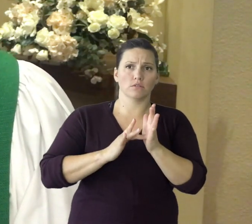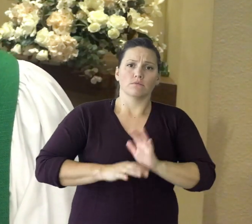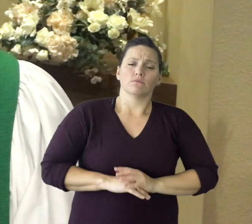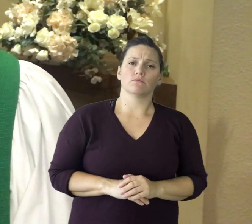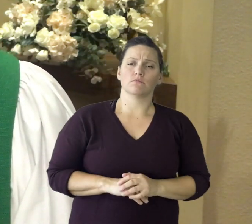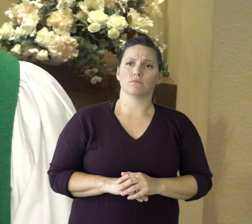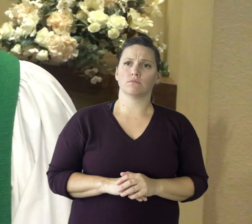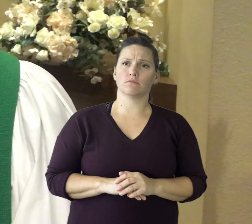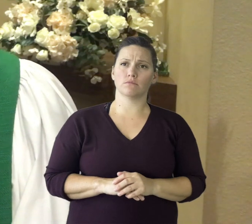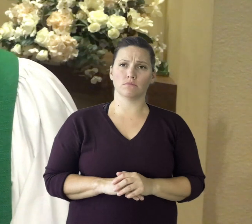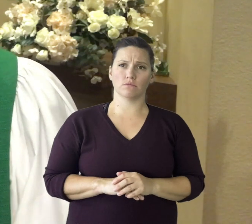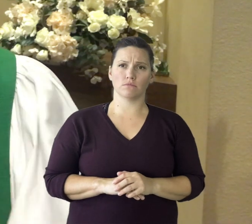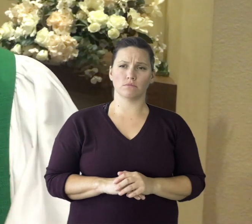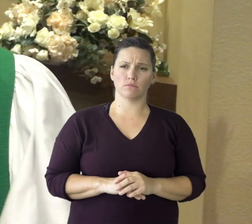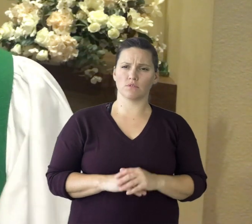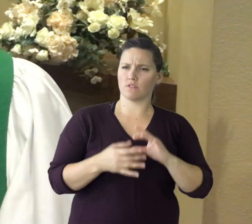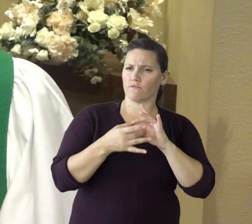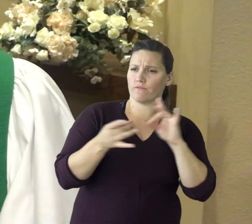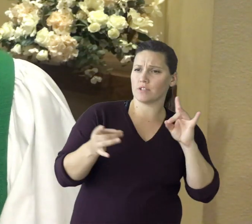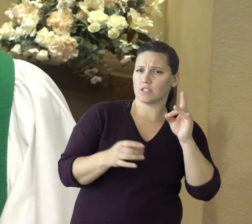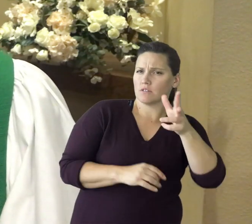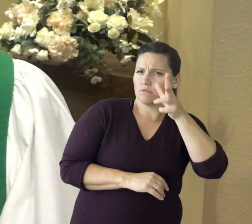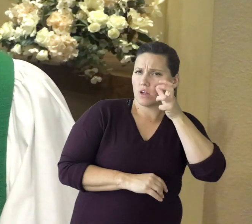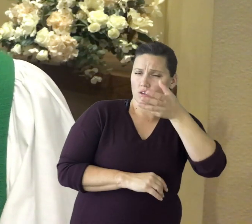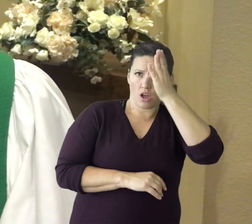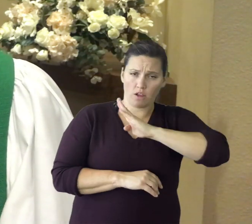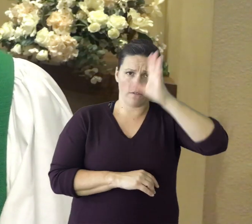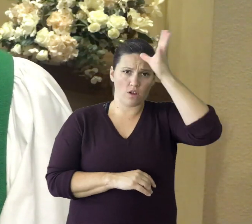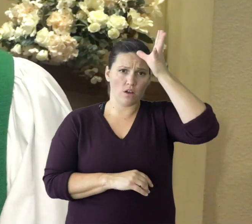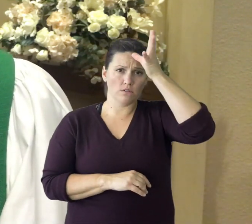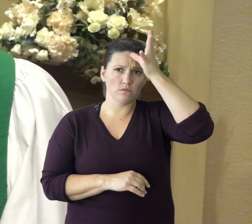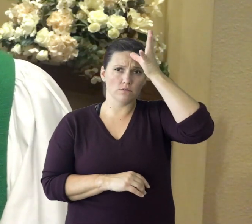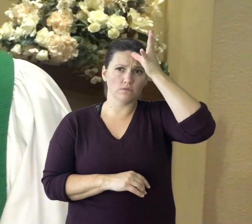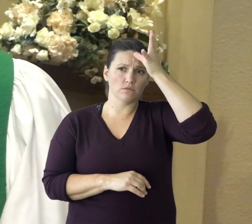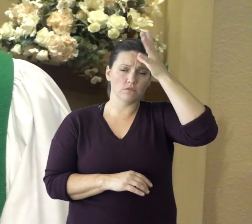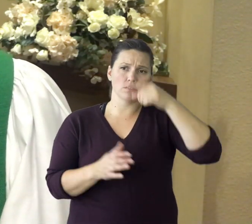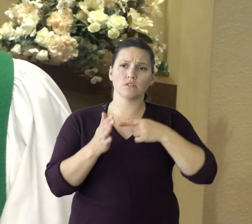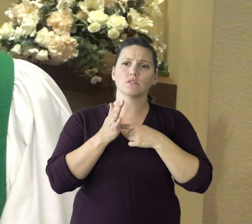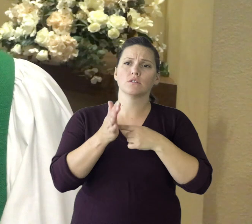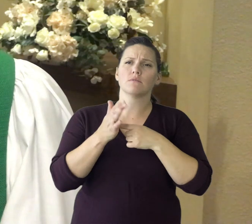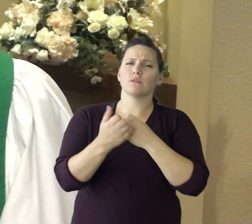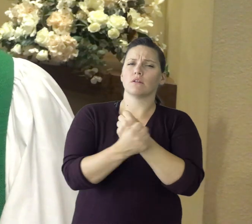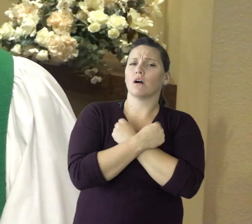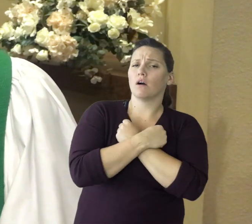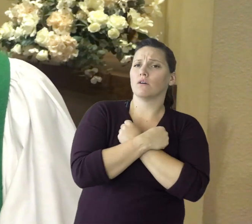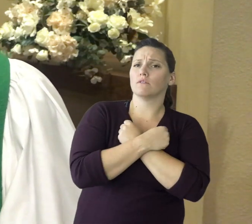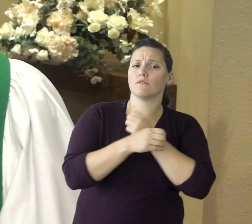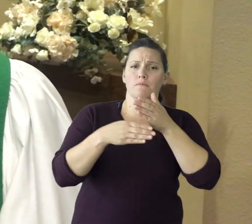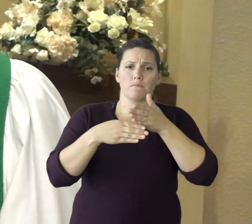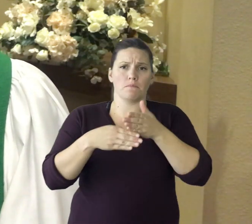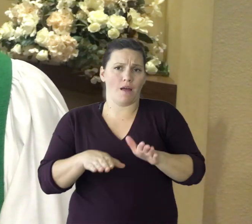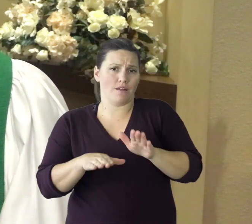Jesus. And in these verses that we just heard, God the Father is demonstrating